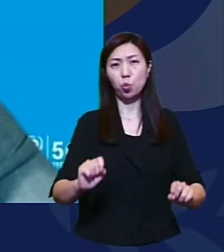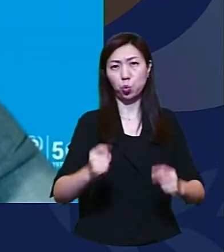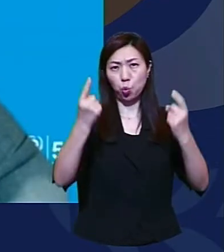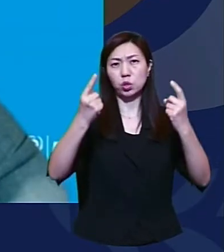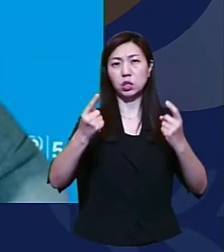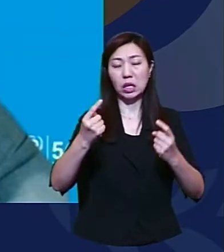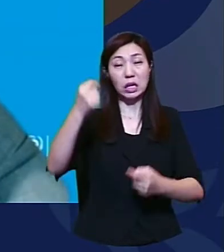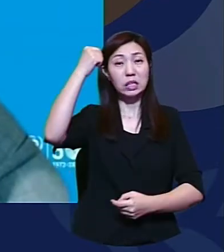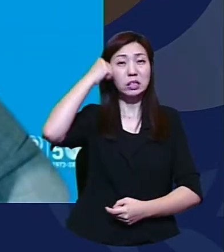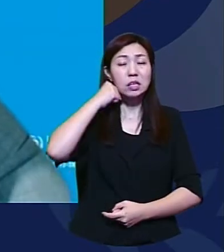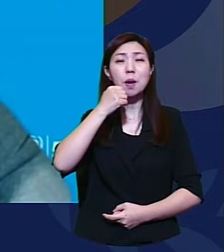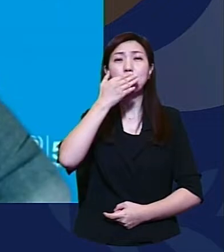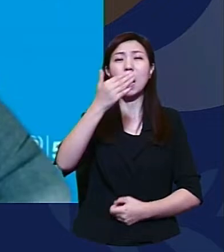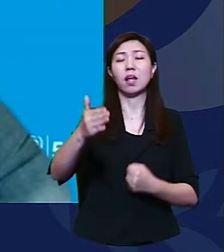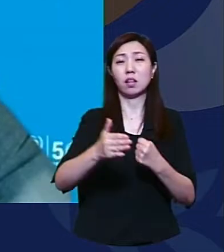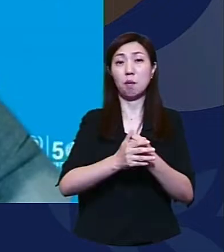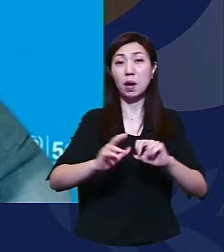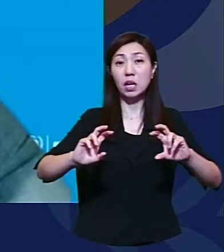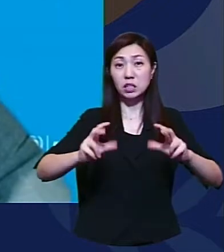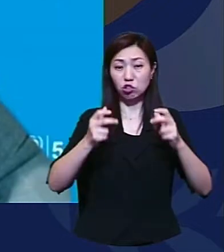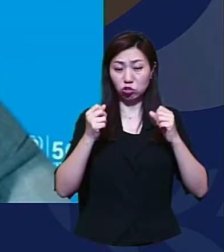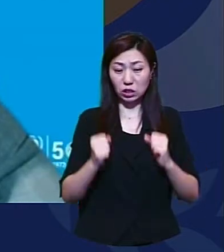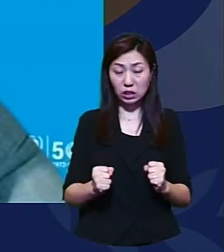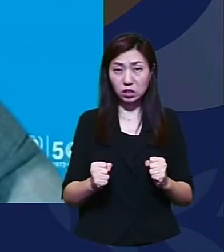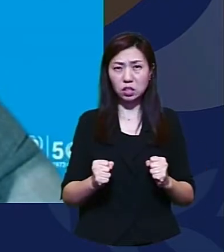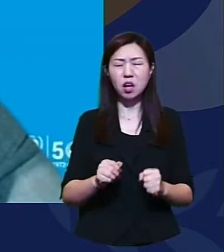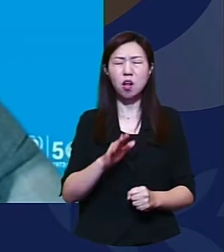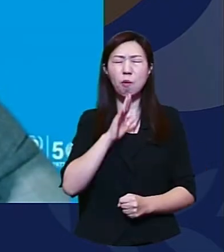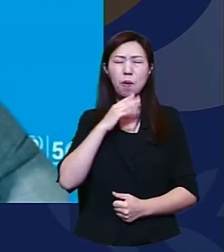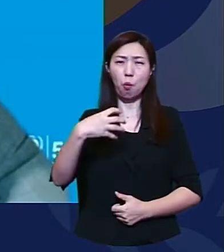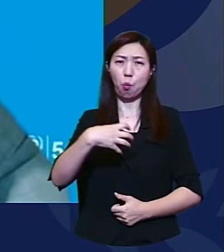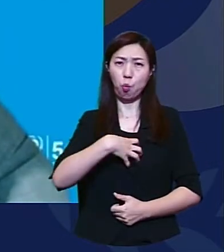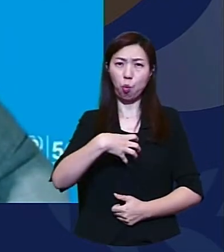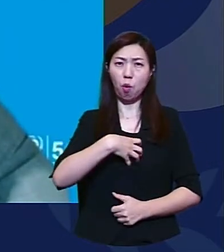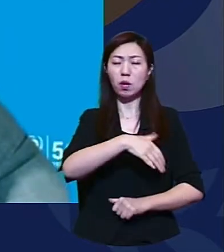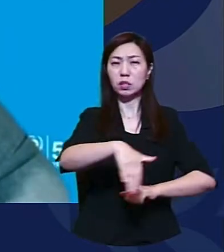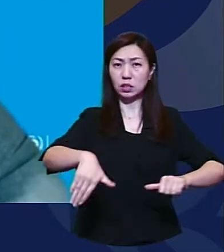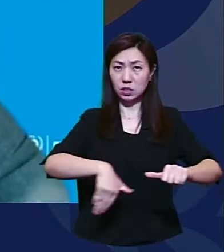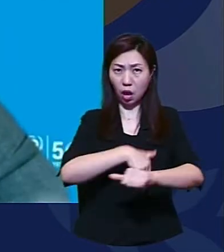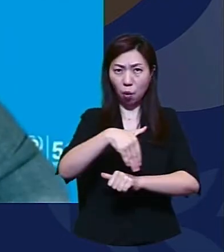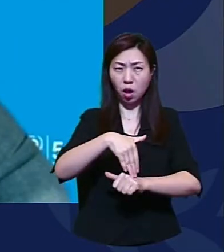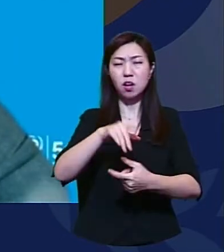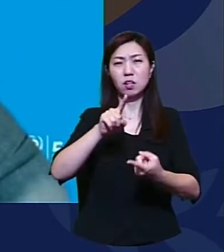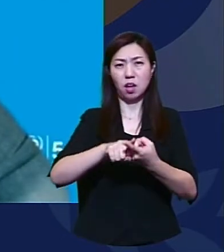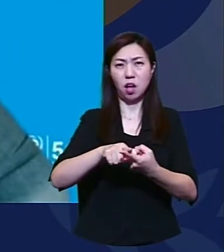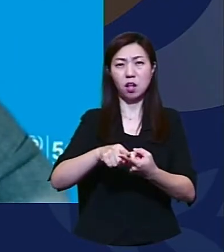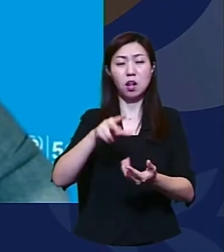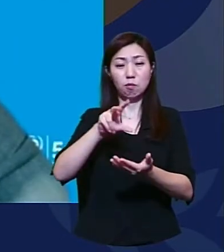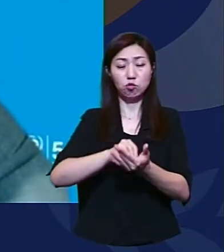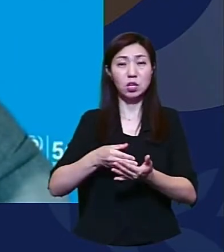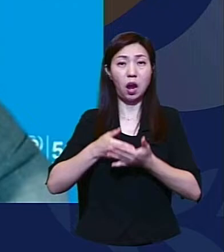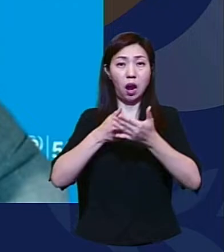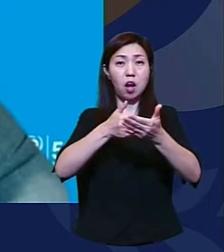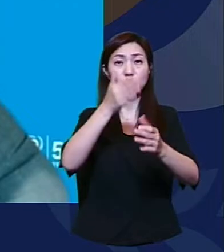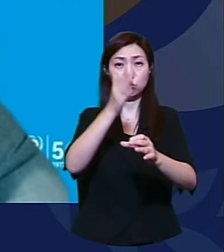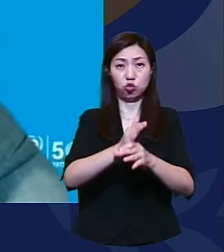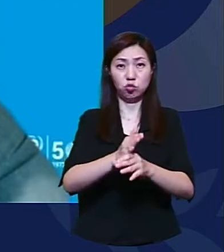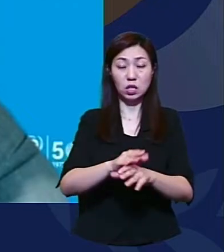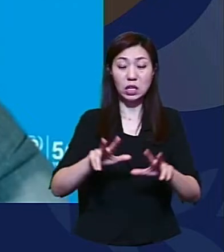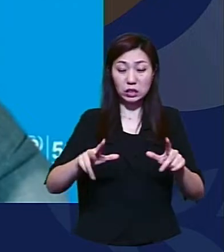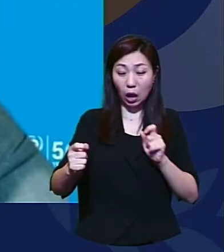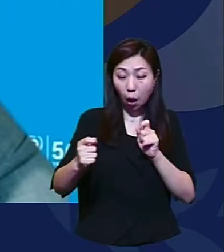on Earth. We may recover from the pandemic in the short term, but unless we do so in a way